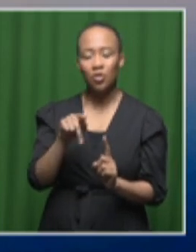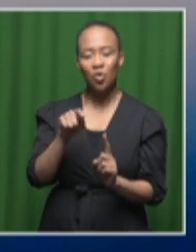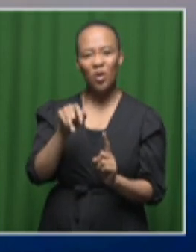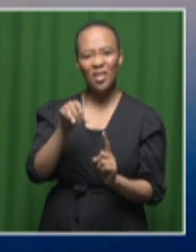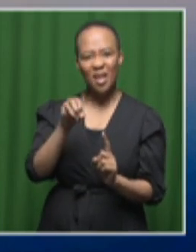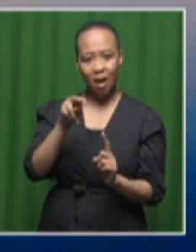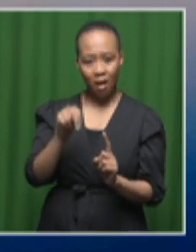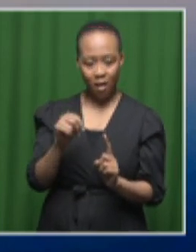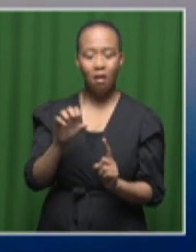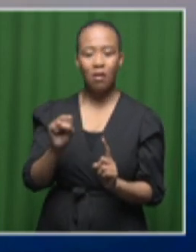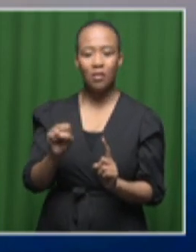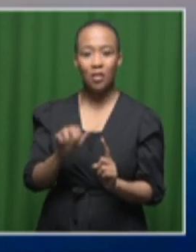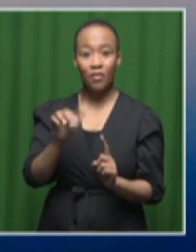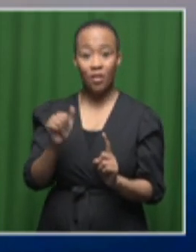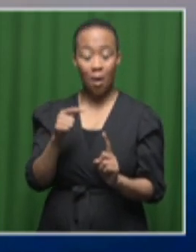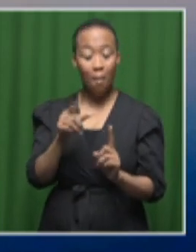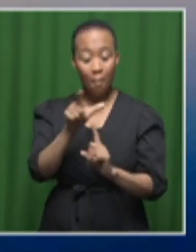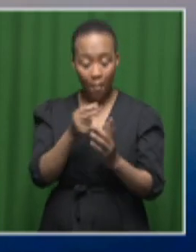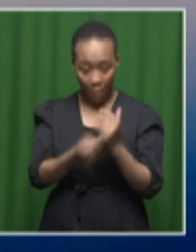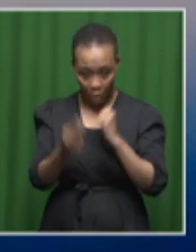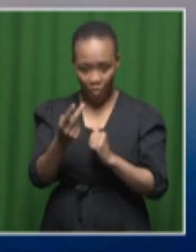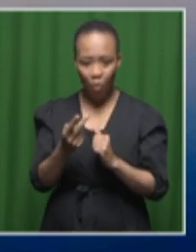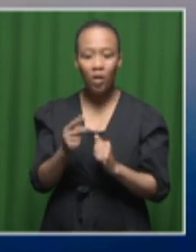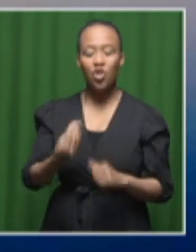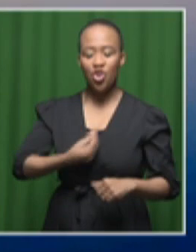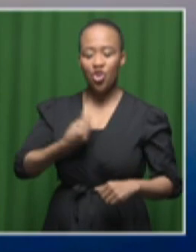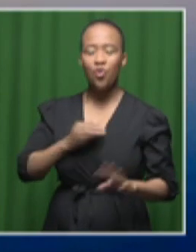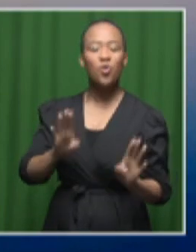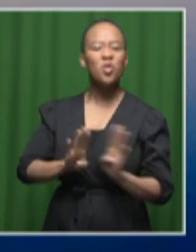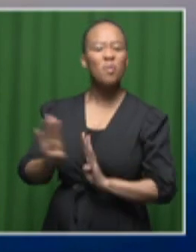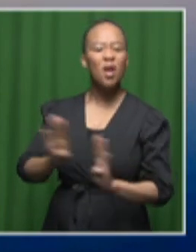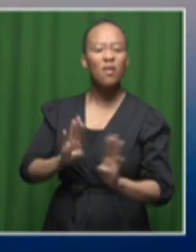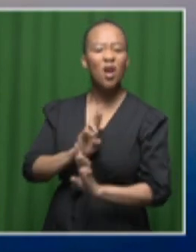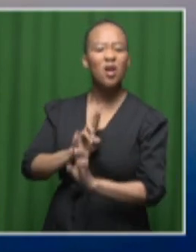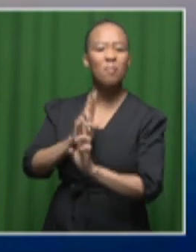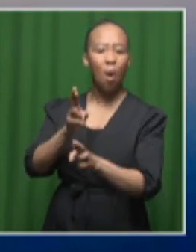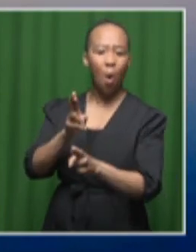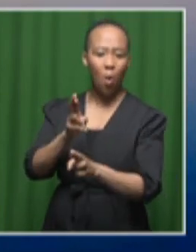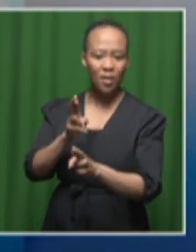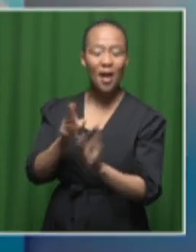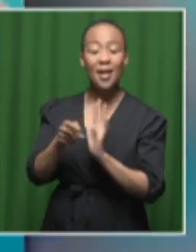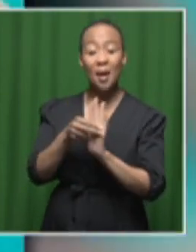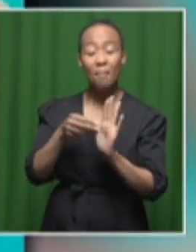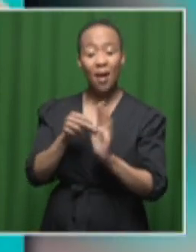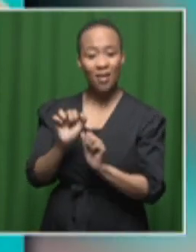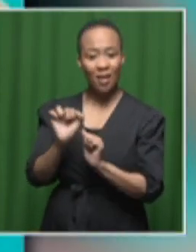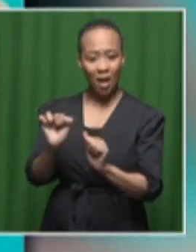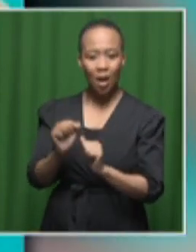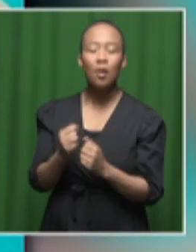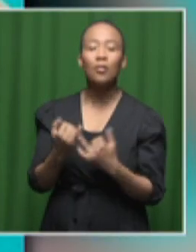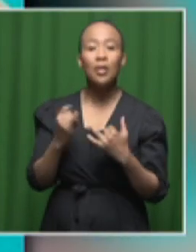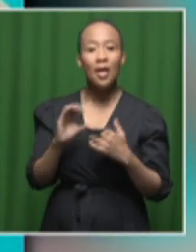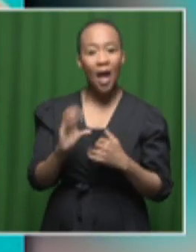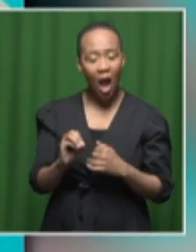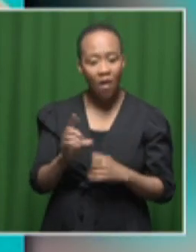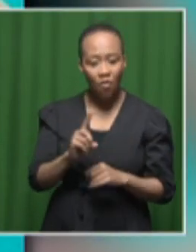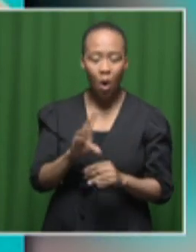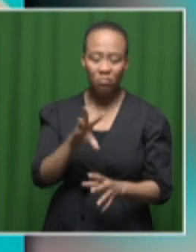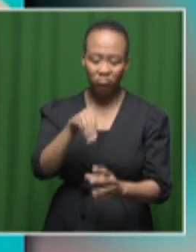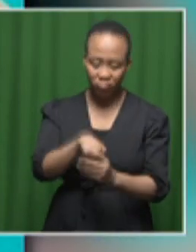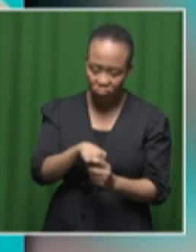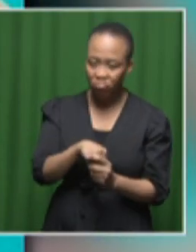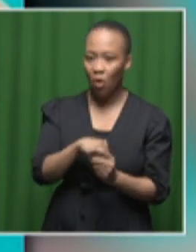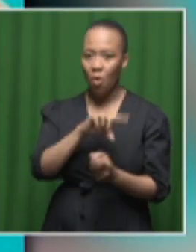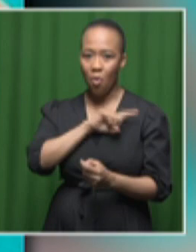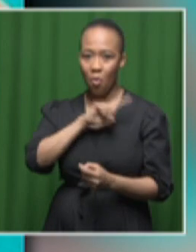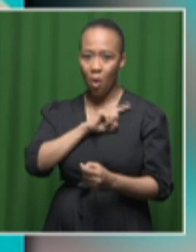research approaches both the Youth Behaviour Report and their brand preference. These findings will play a part in helping the youth better understand the